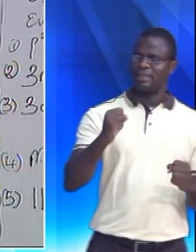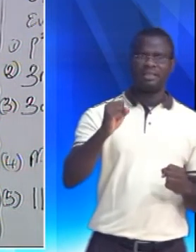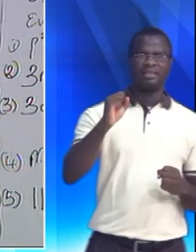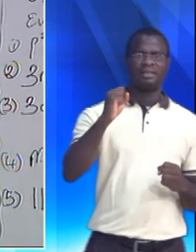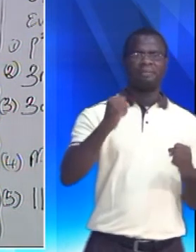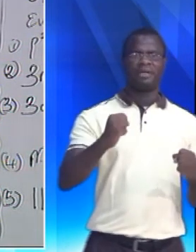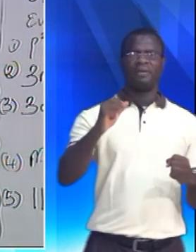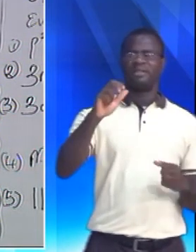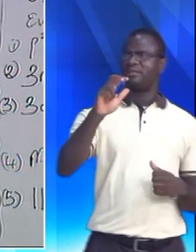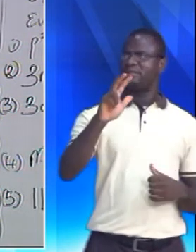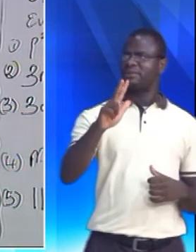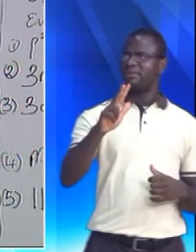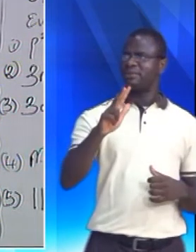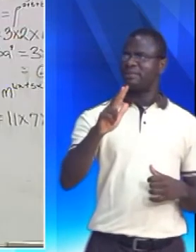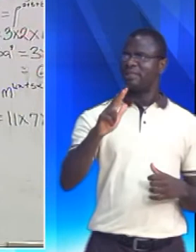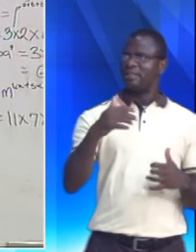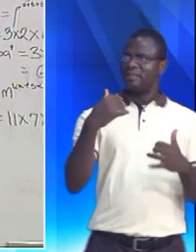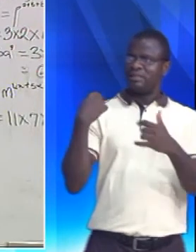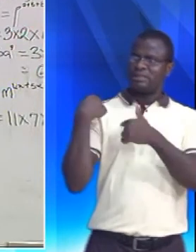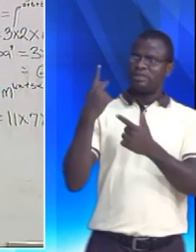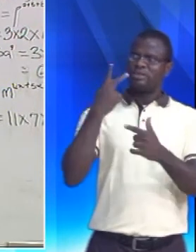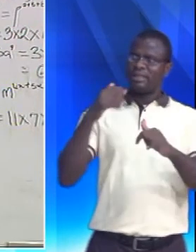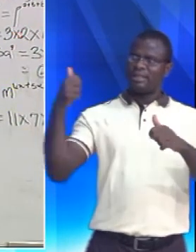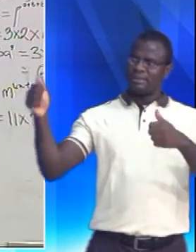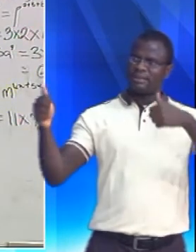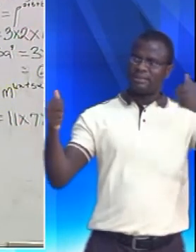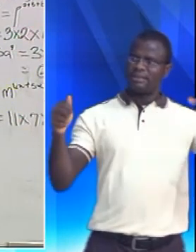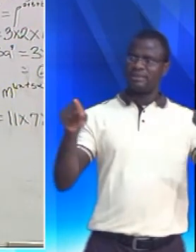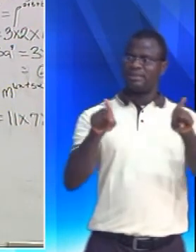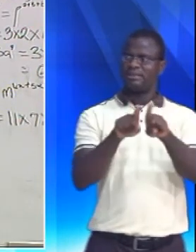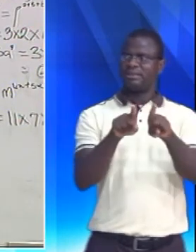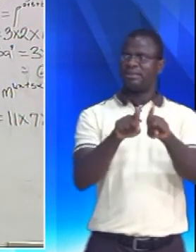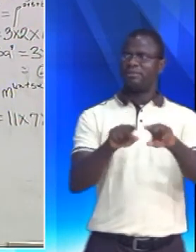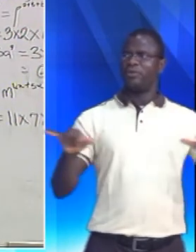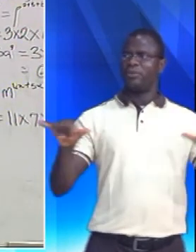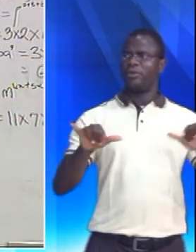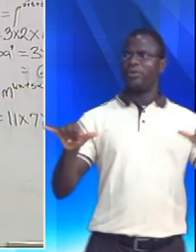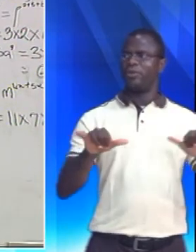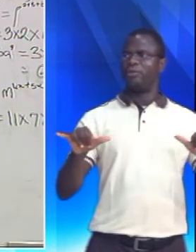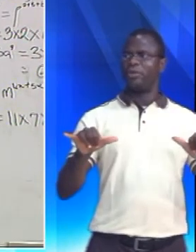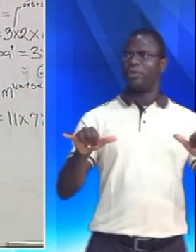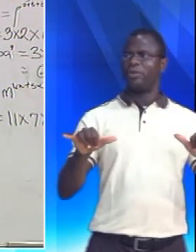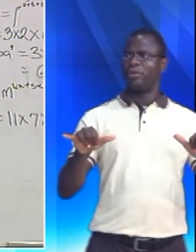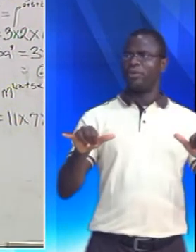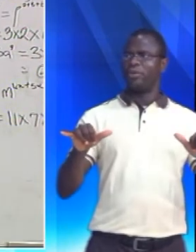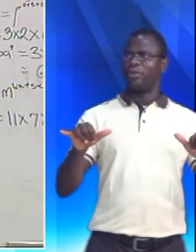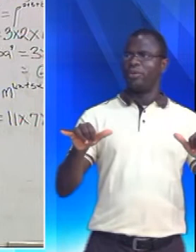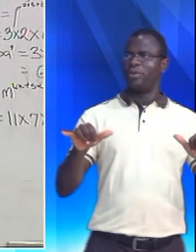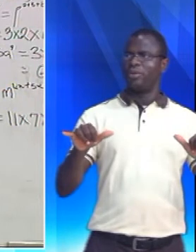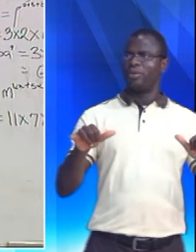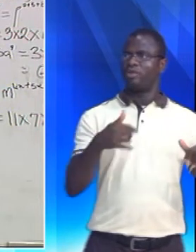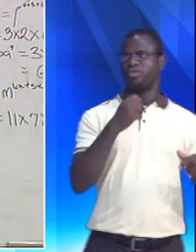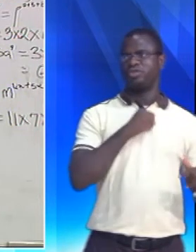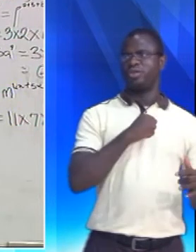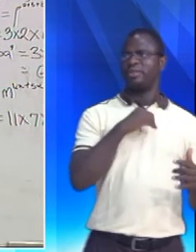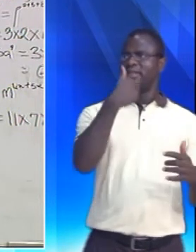here, 10 is the common base. We are going to have 10. Then the first power is what?